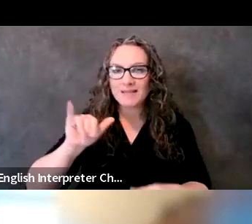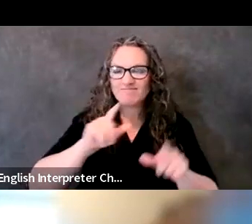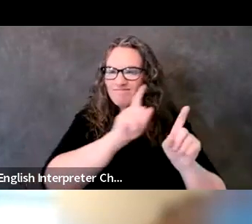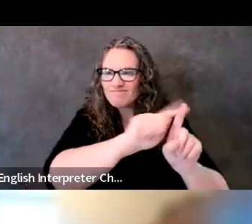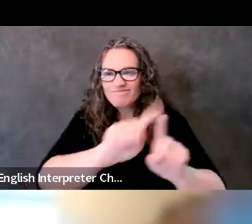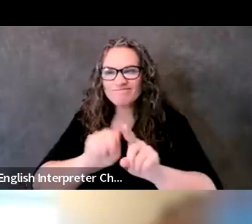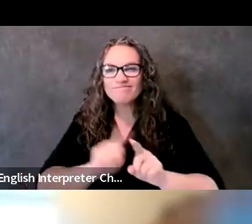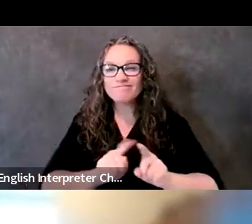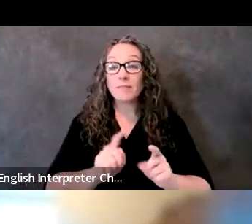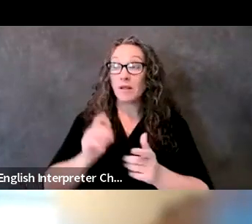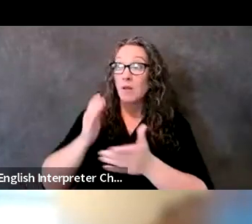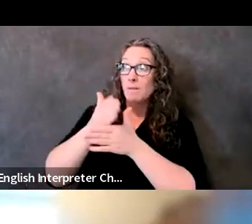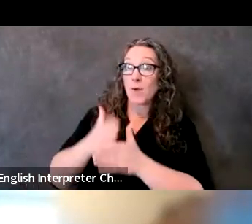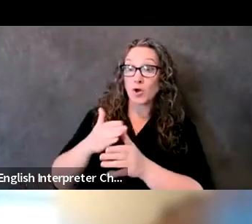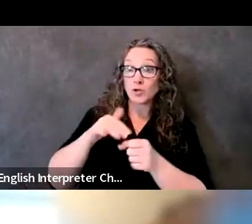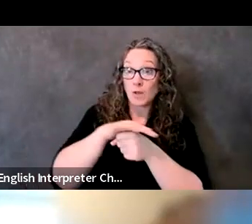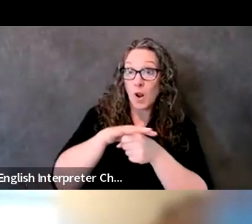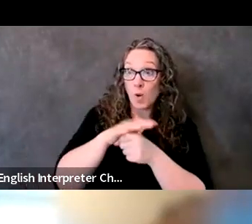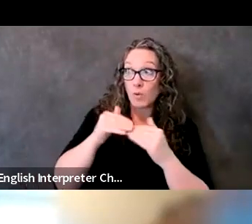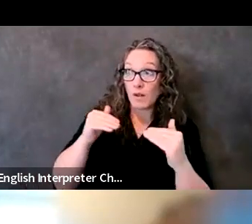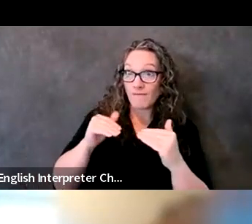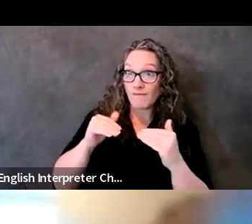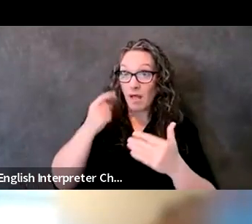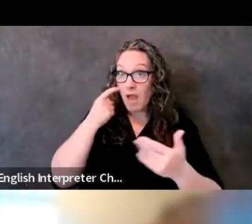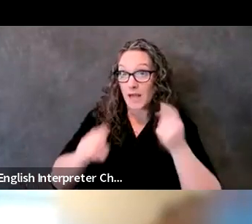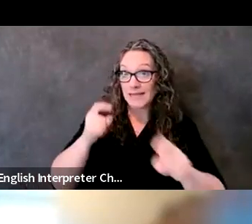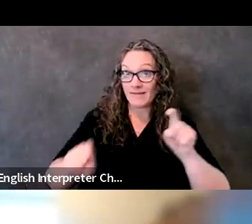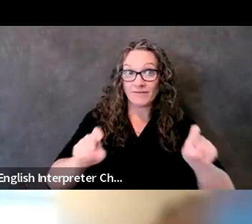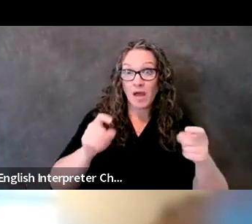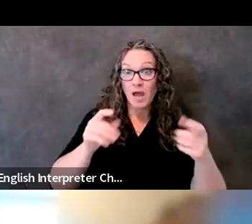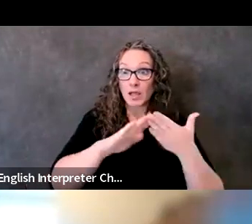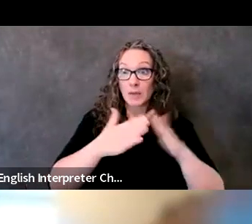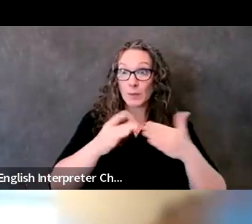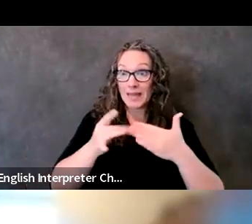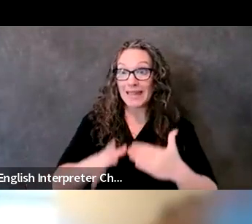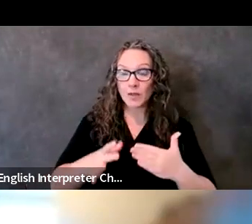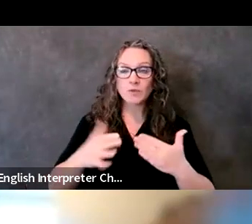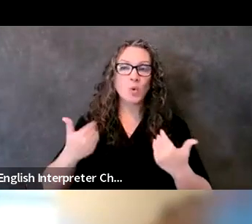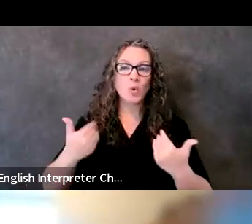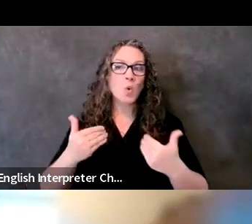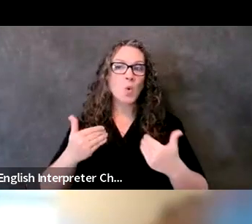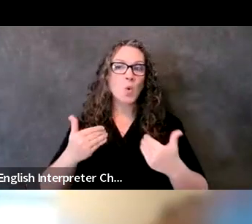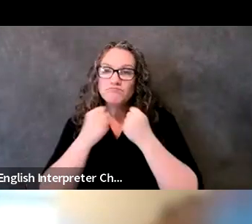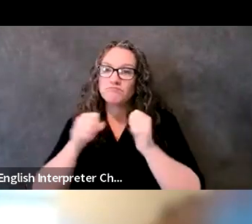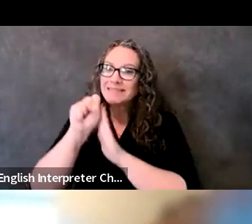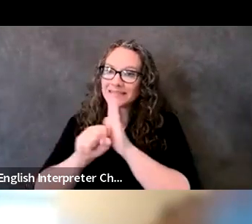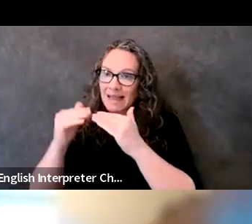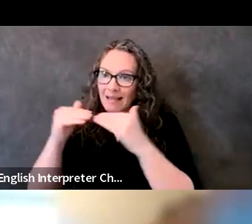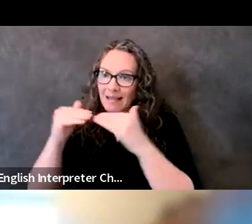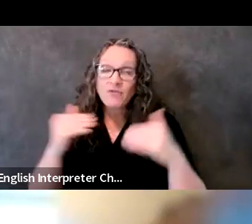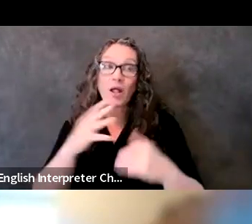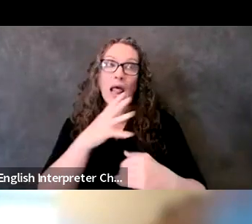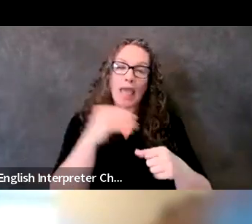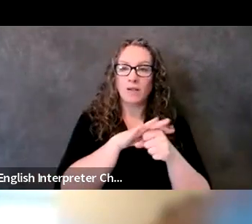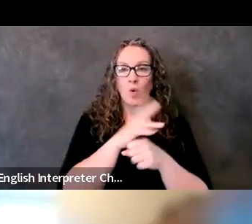level, identifying them community leaders is so important for us at the state level as well as the local level.